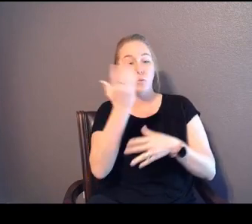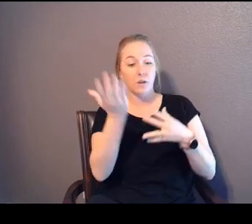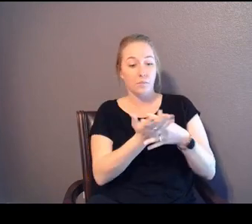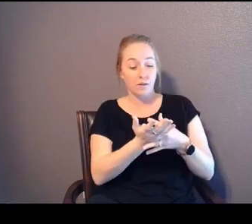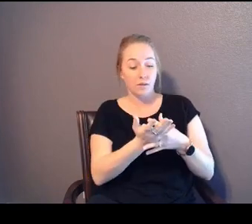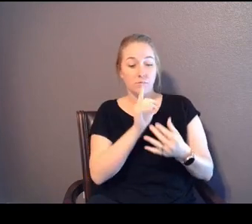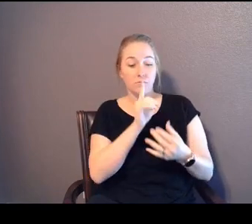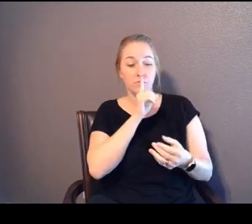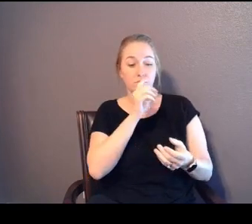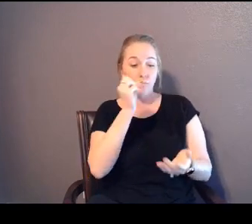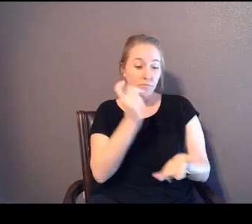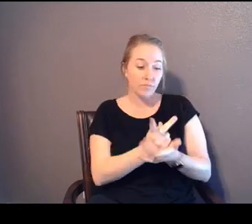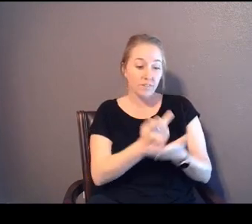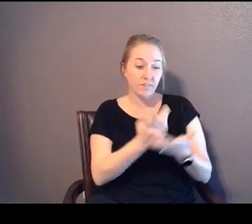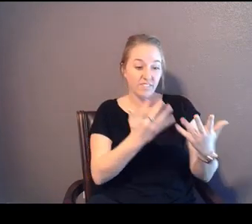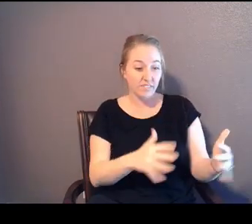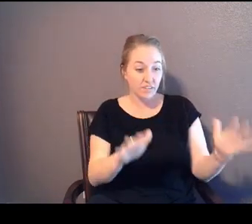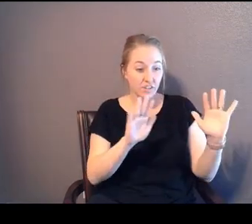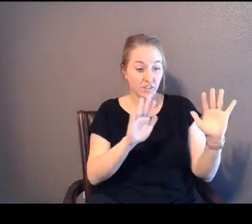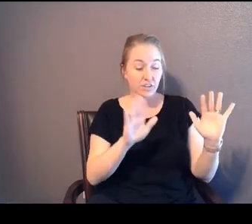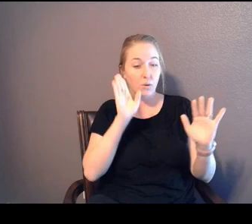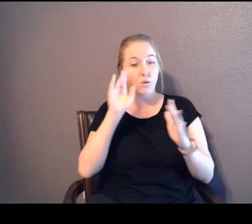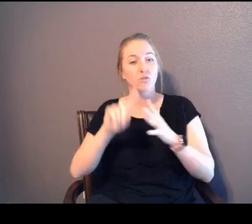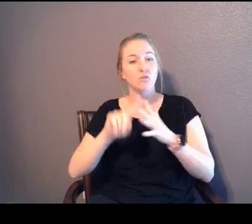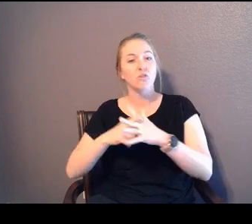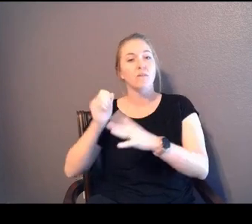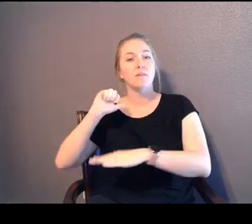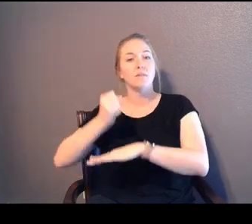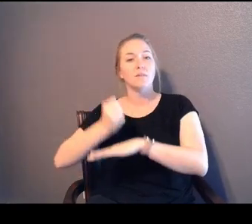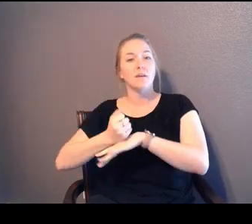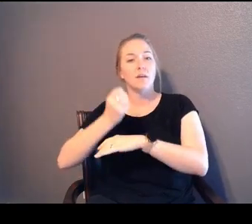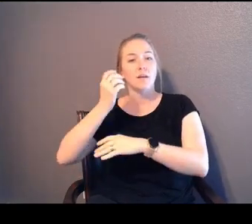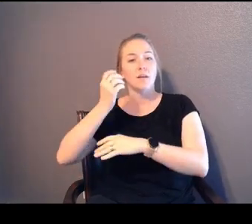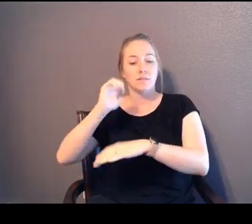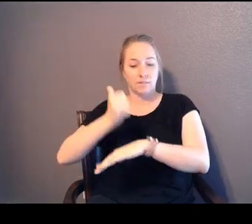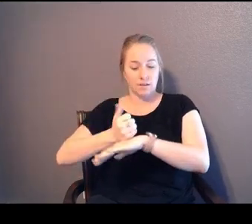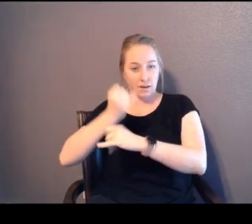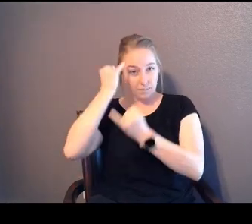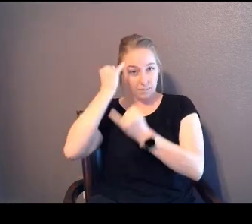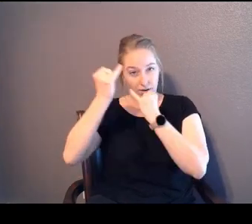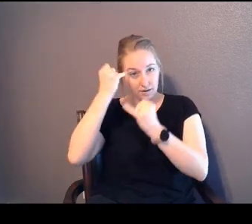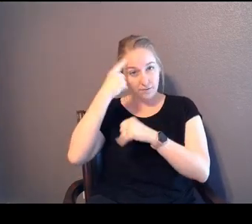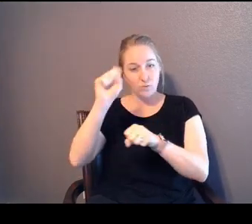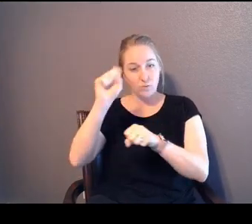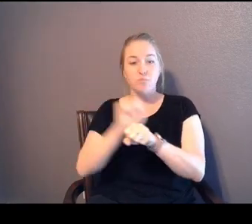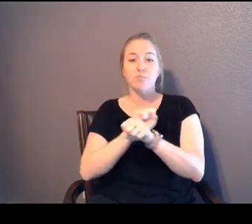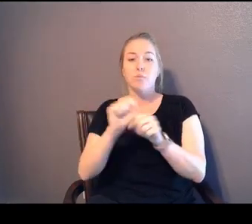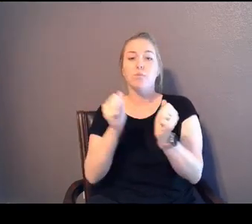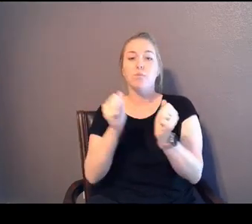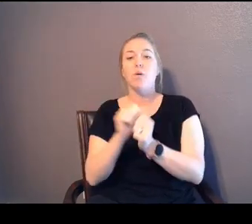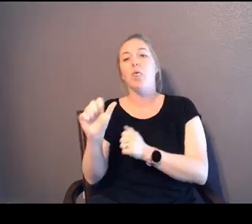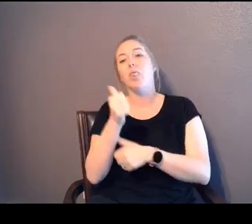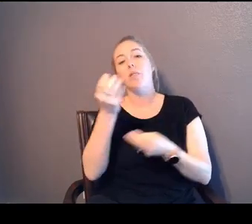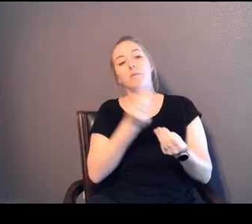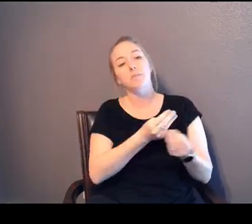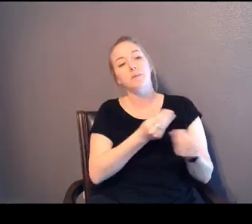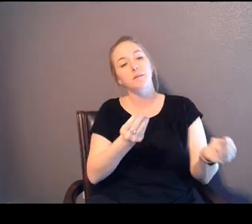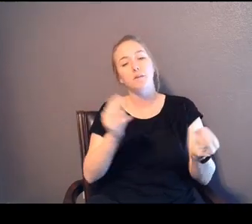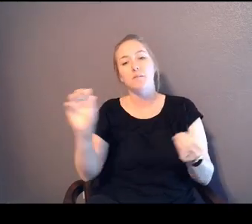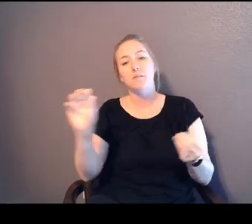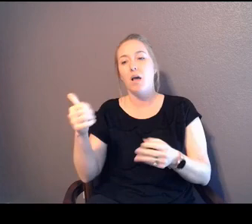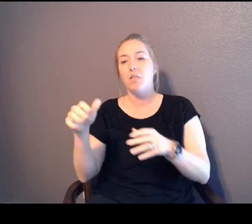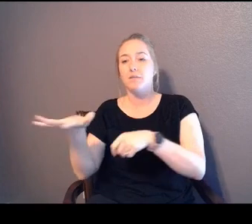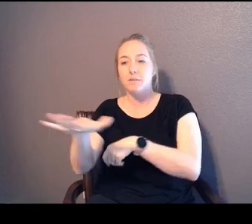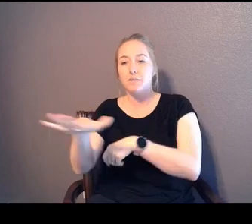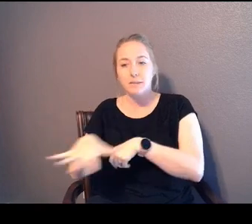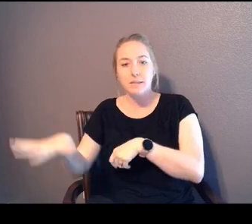some ideas for you to work with other materials and other spaces besides just drawing. But this week